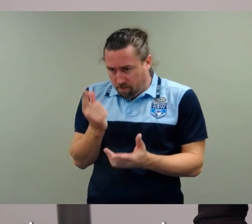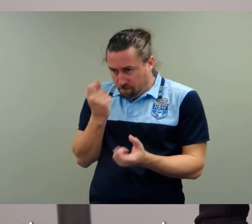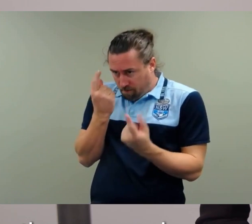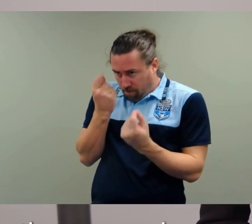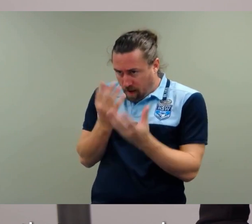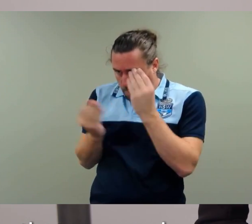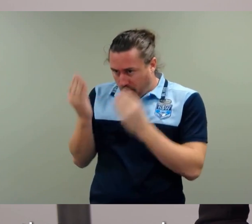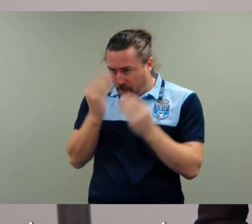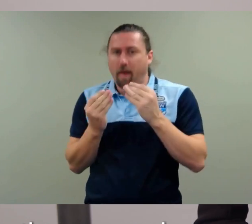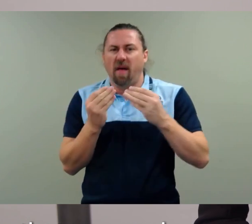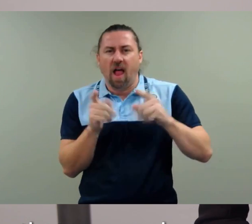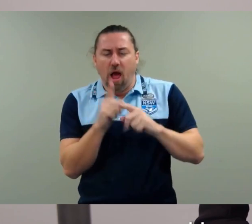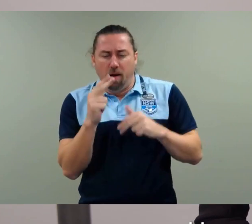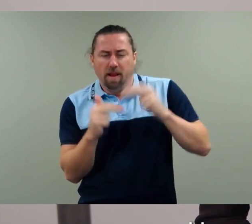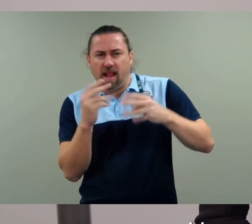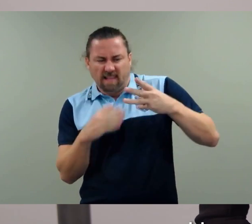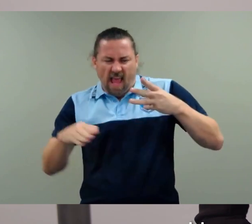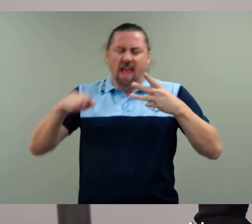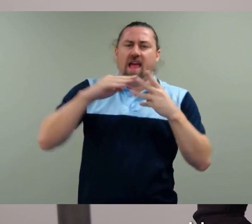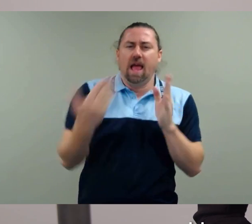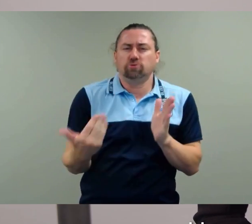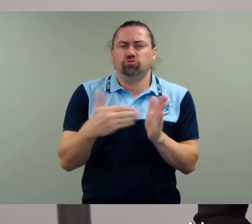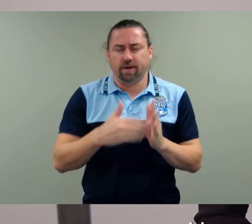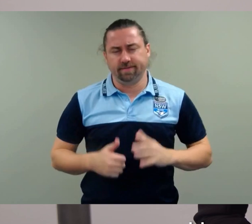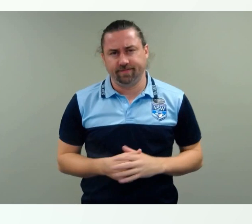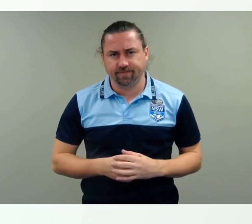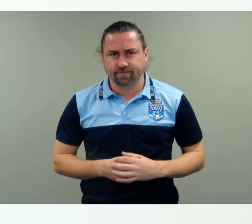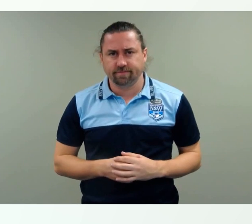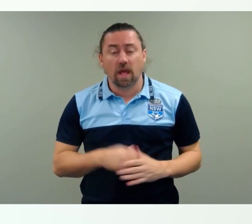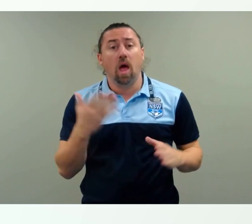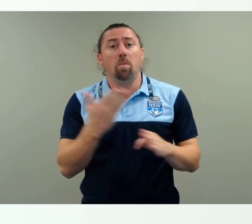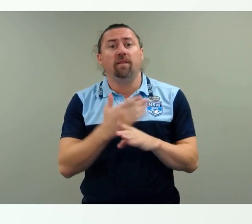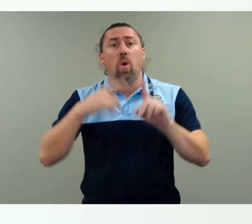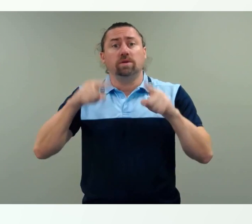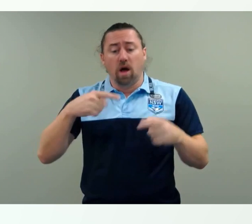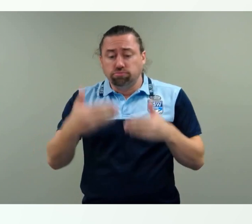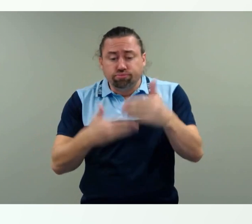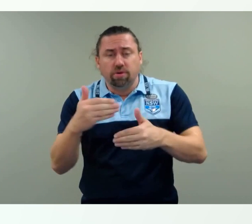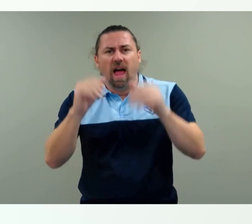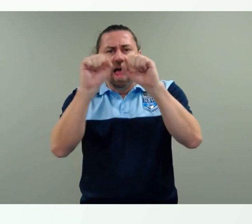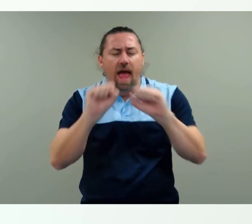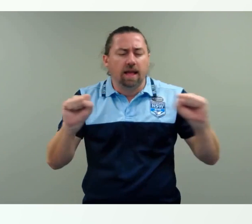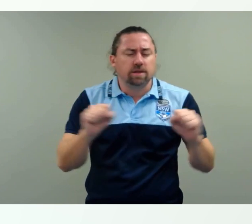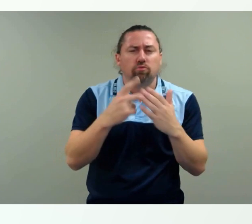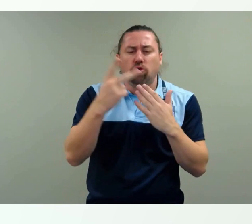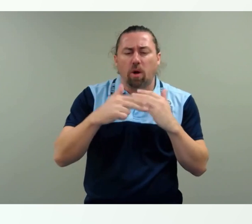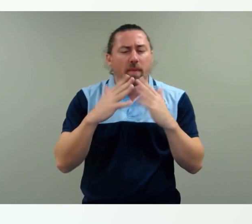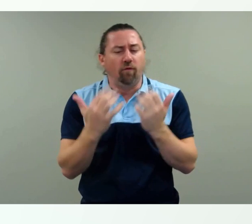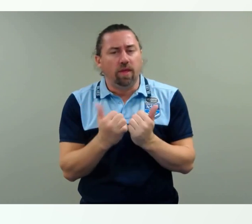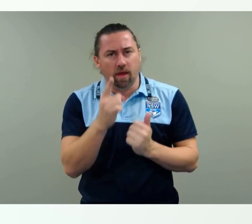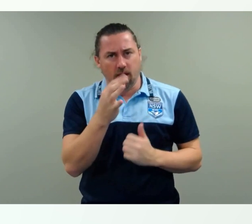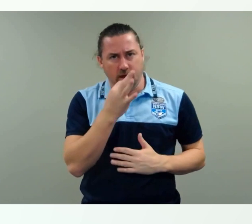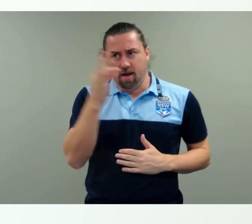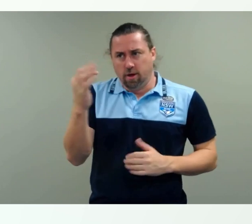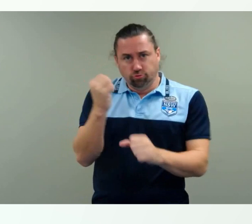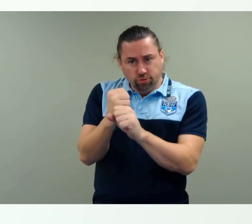about the movements of the exercises and how to perform them correctly. Before commencing an exercise program, seek advice